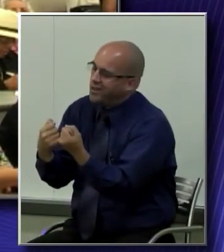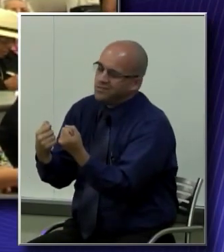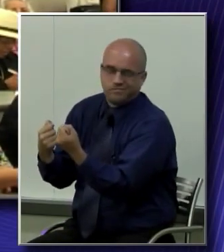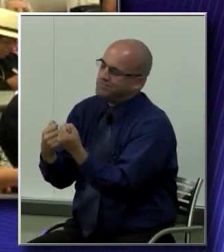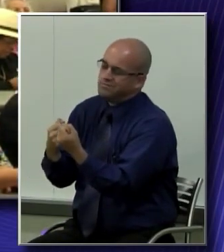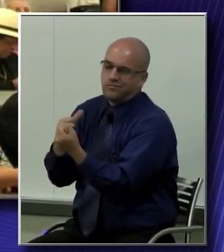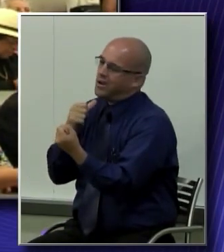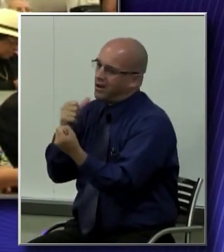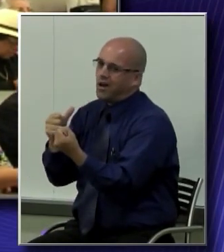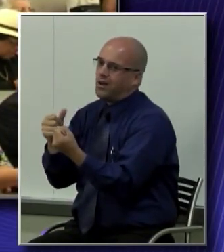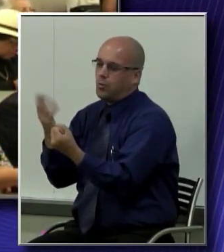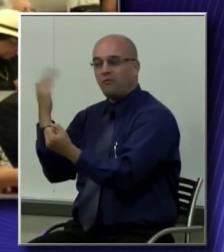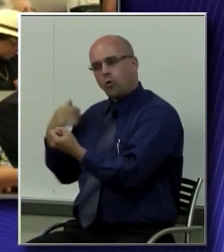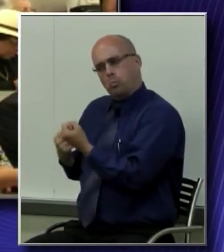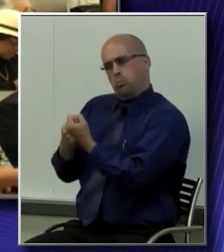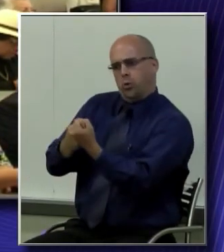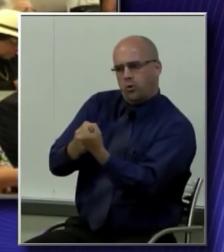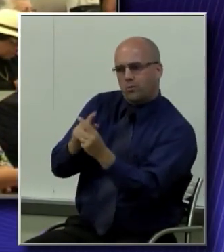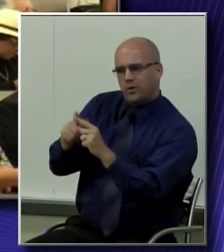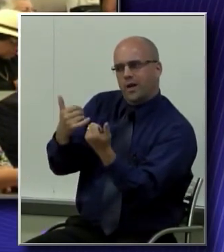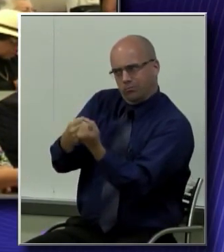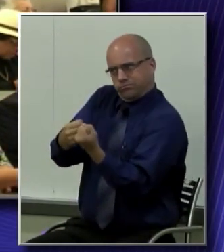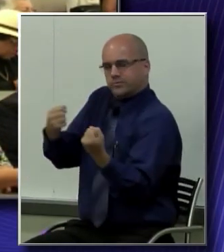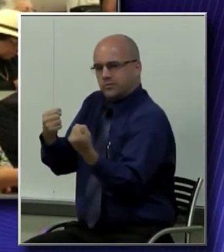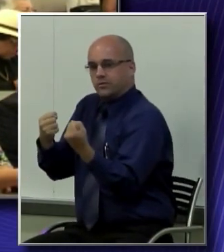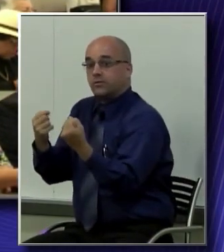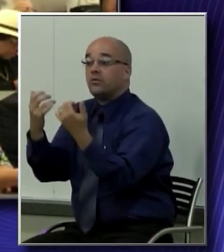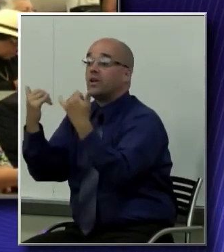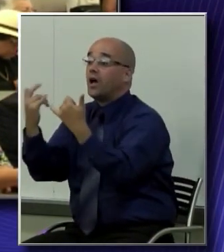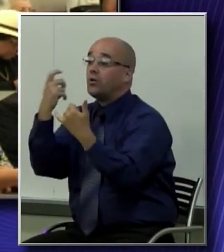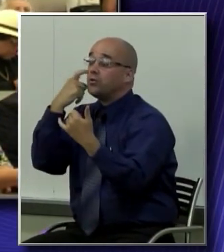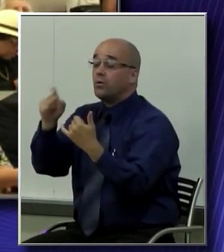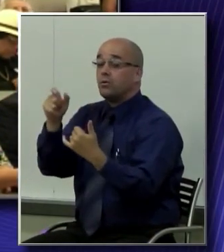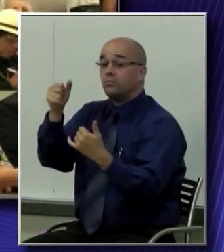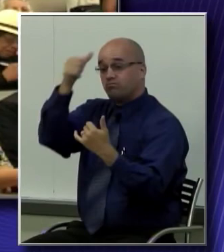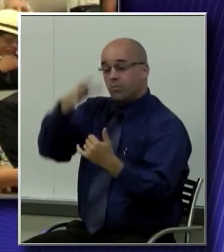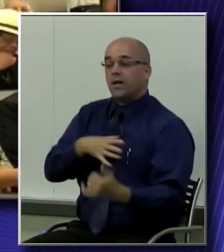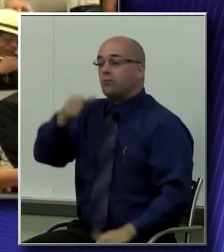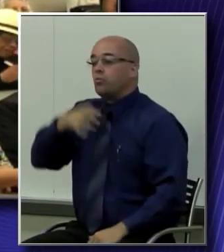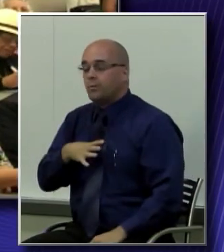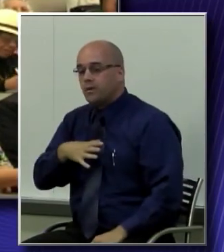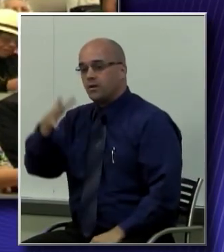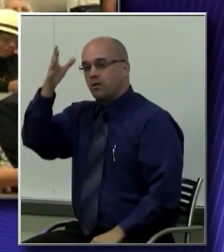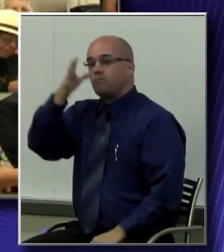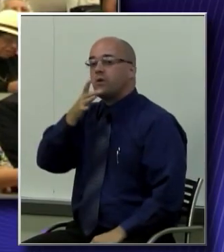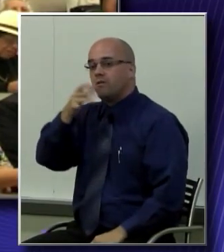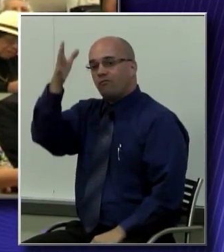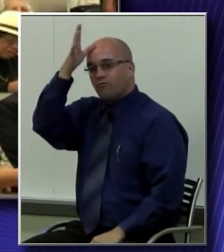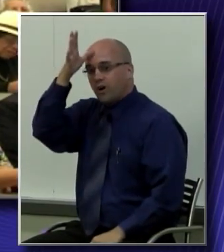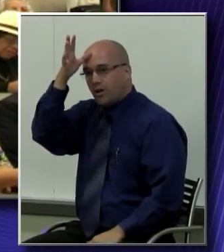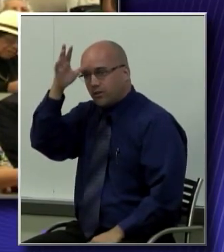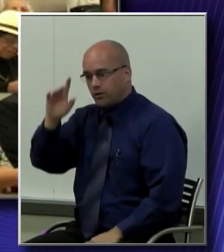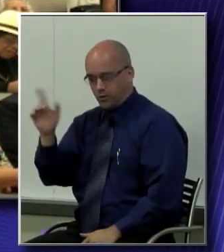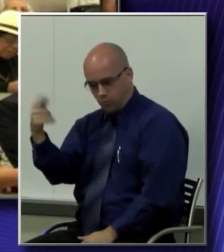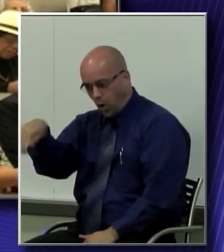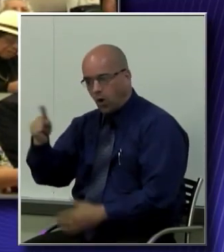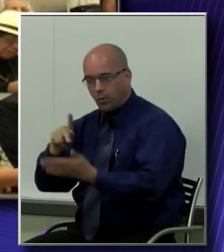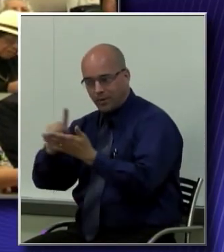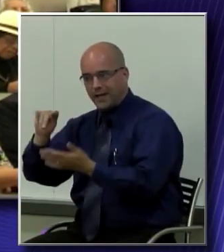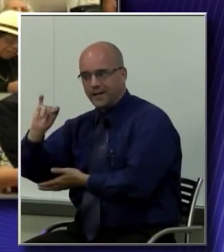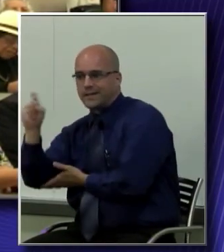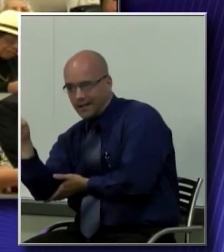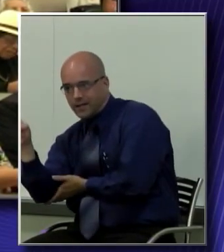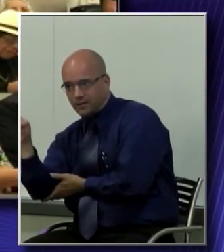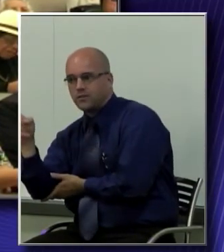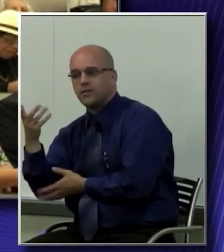have men and women, mothers and fathers, taxpayers all, paying, financing this government in the hope that